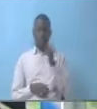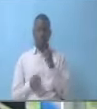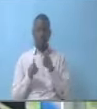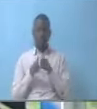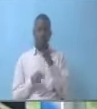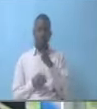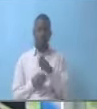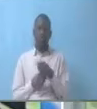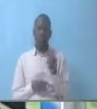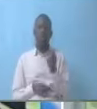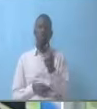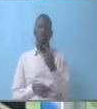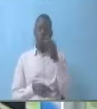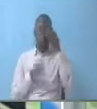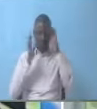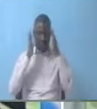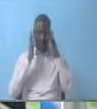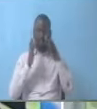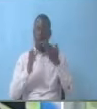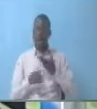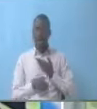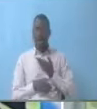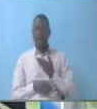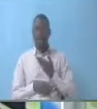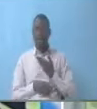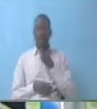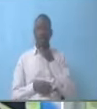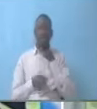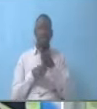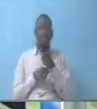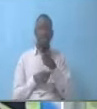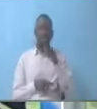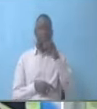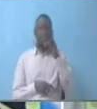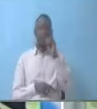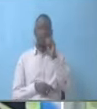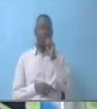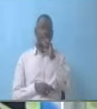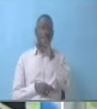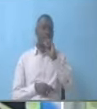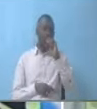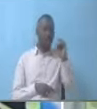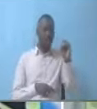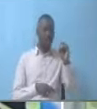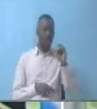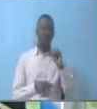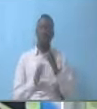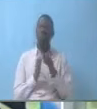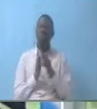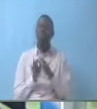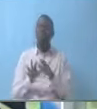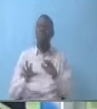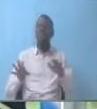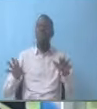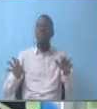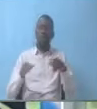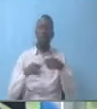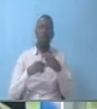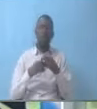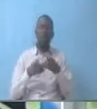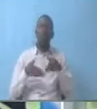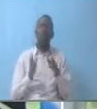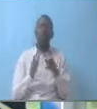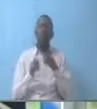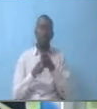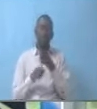with this decree, it's the broad nature, yeah, of the decree. It's not even limited to assets that